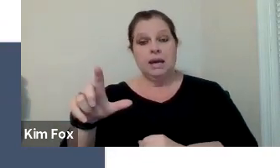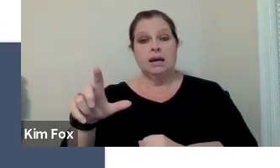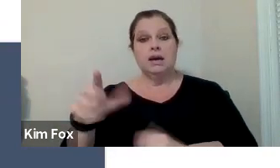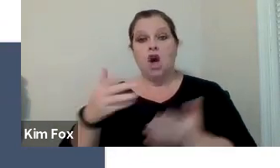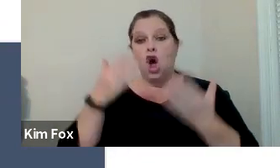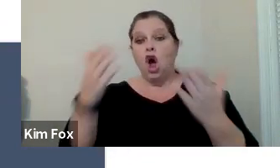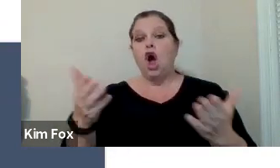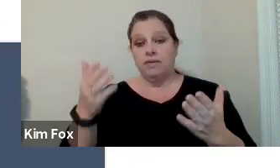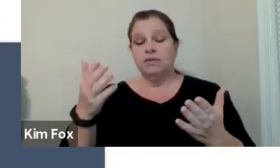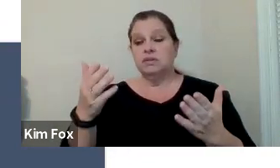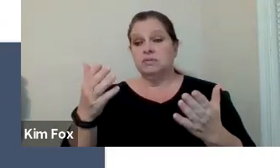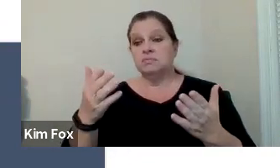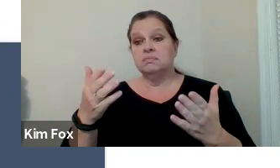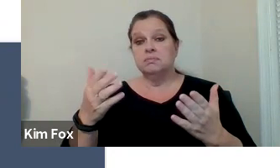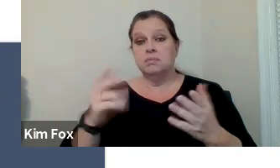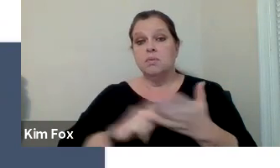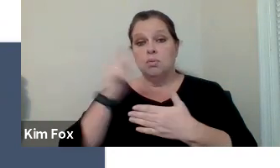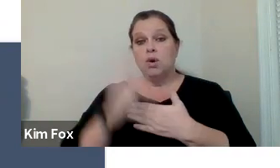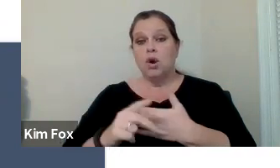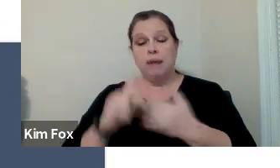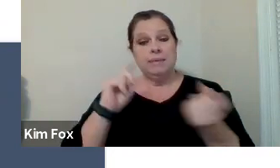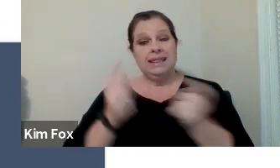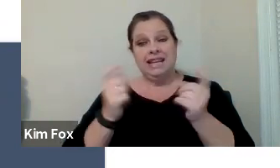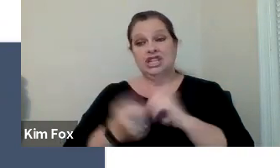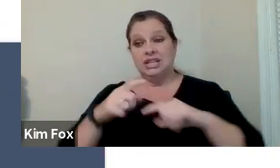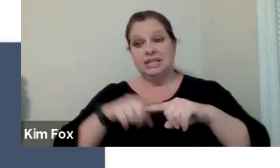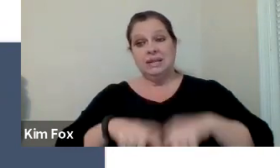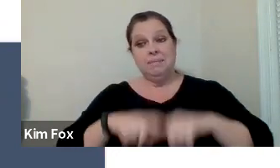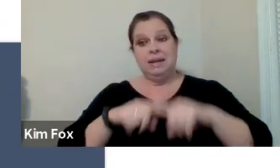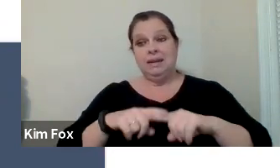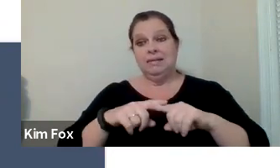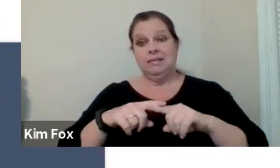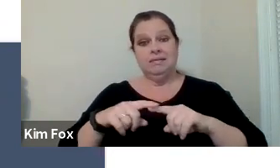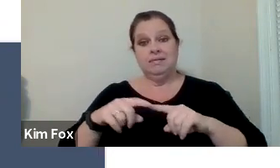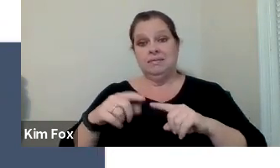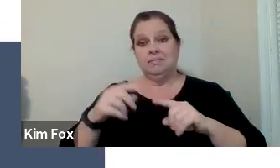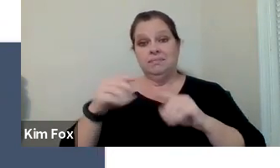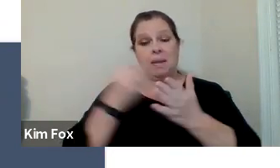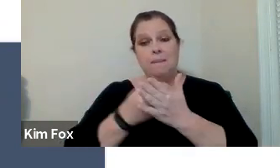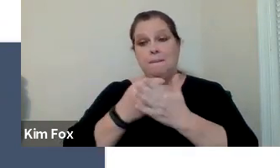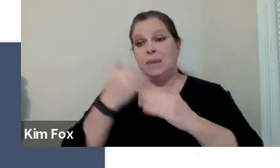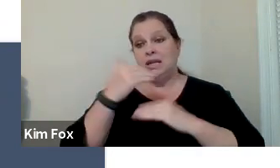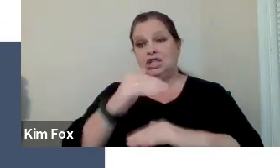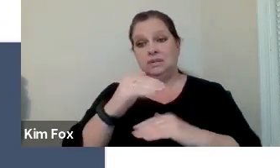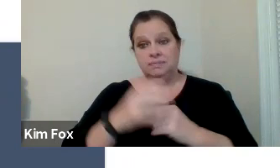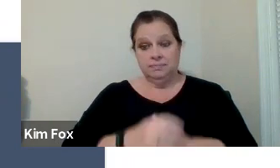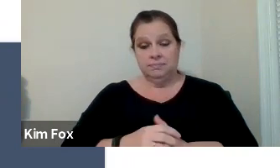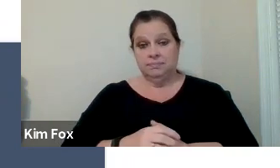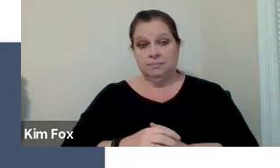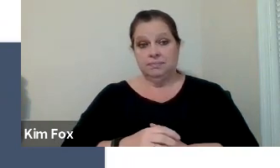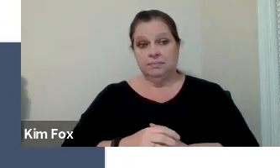such of these programs, and they do change based on legislation or budget issues as well.